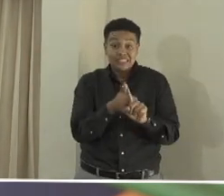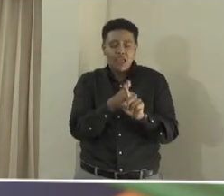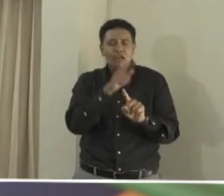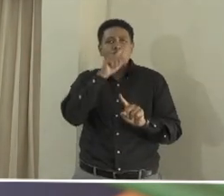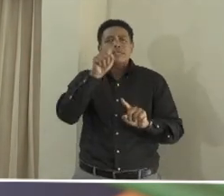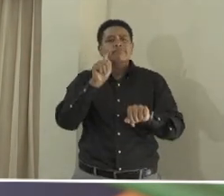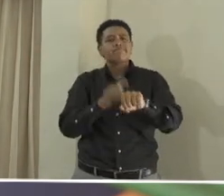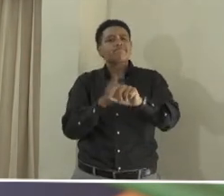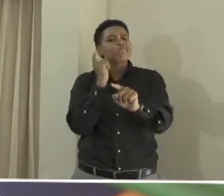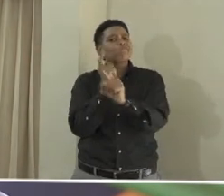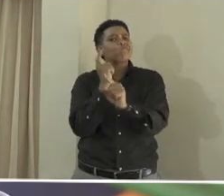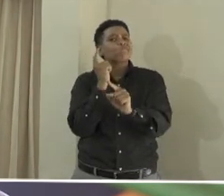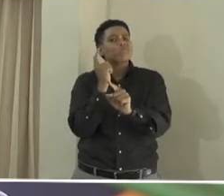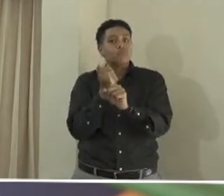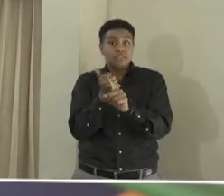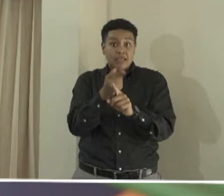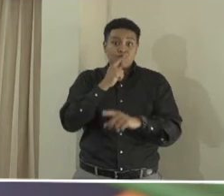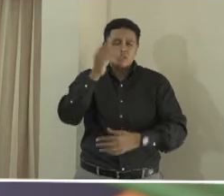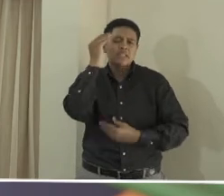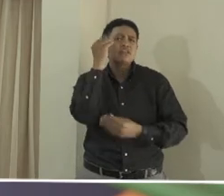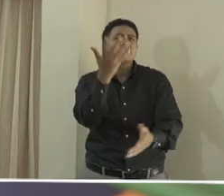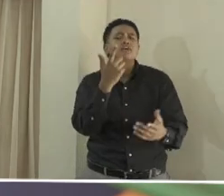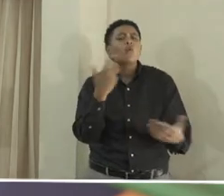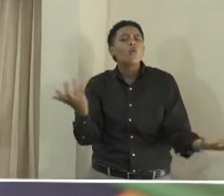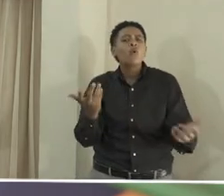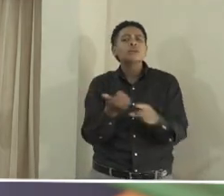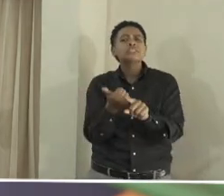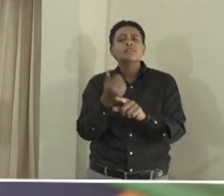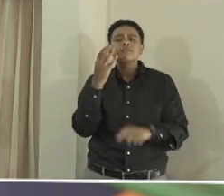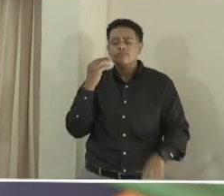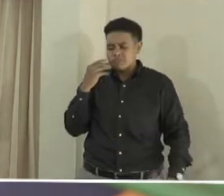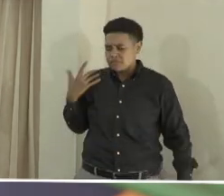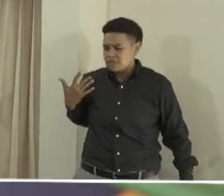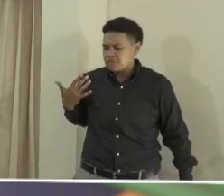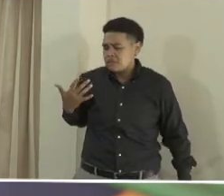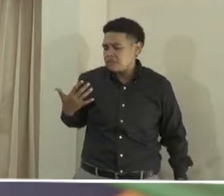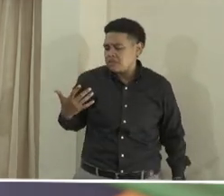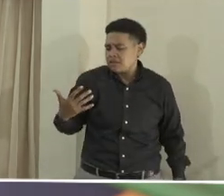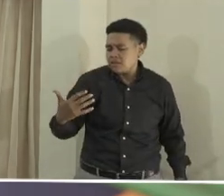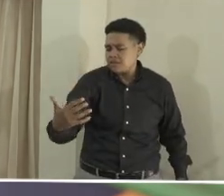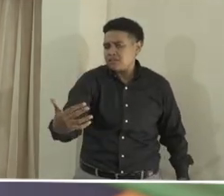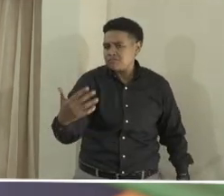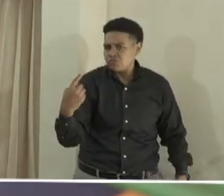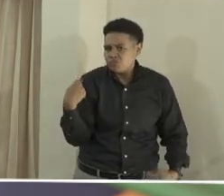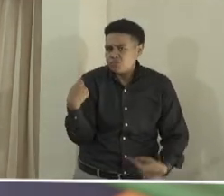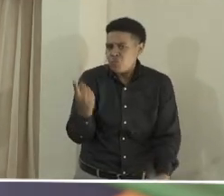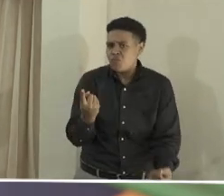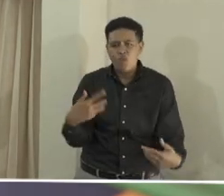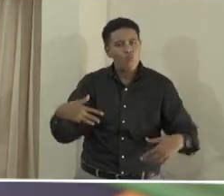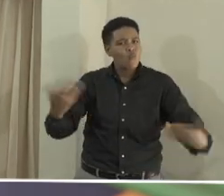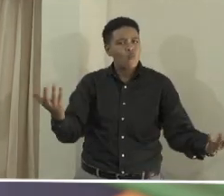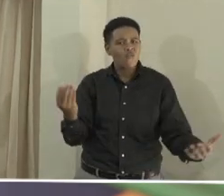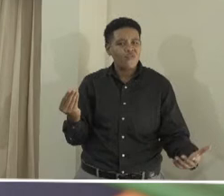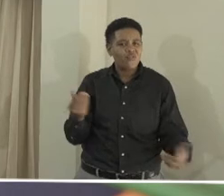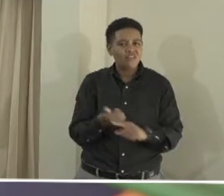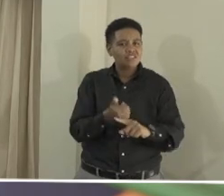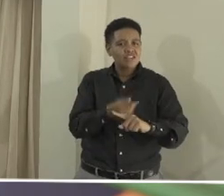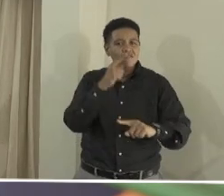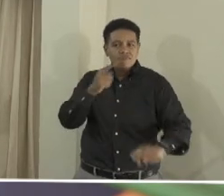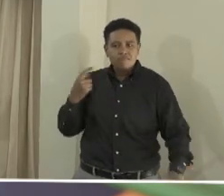very timely, and it tells us of the journey that we have been on, a journey that